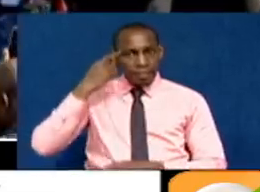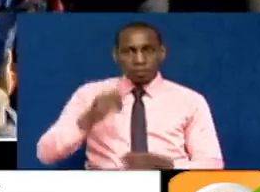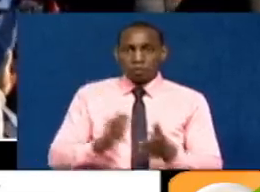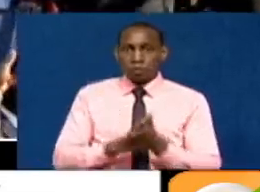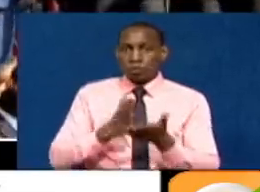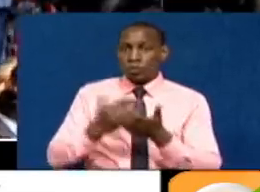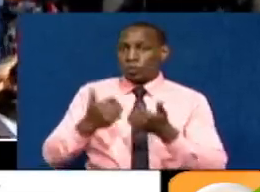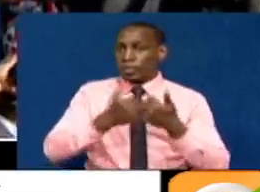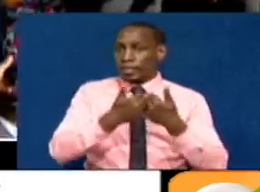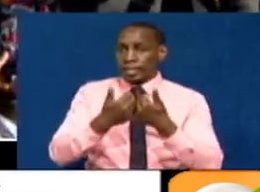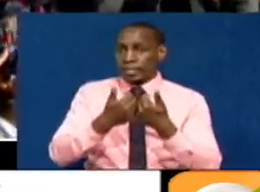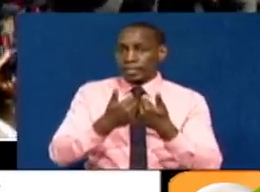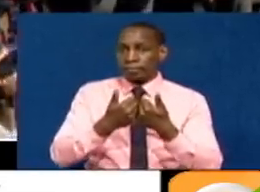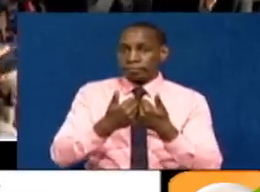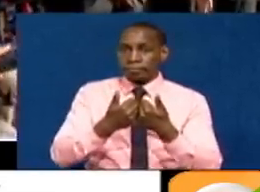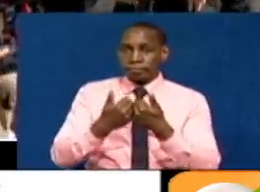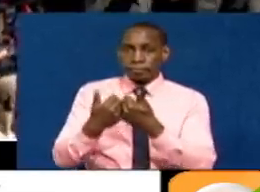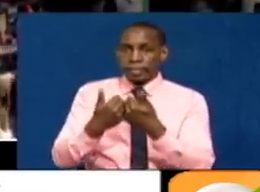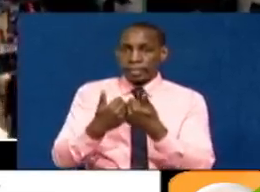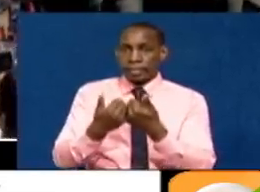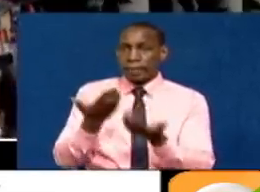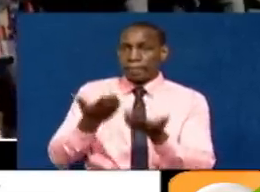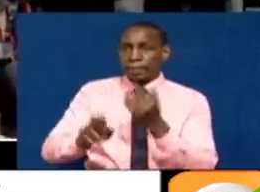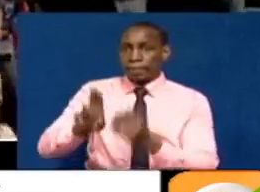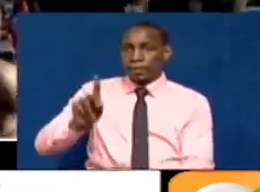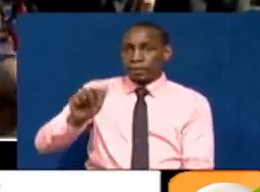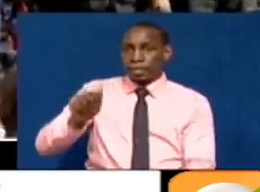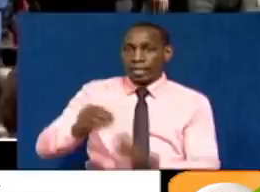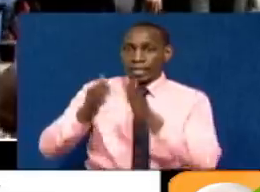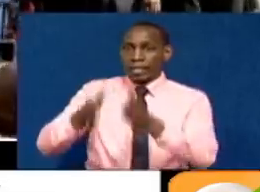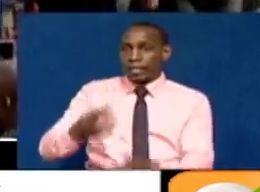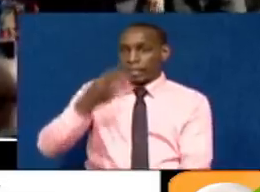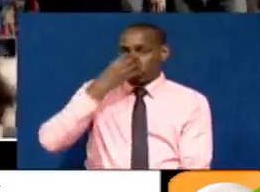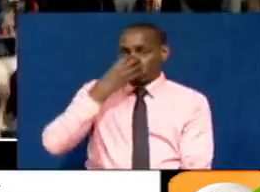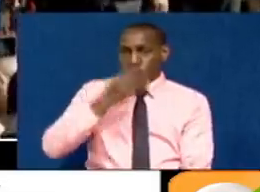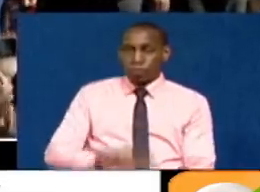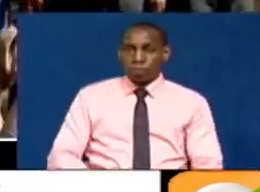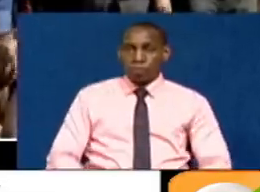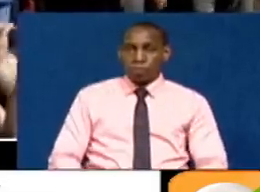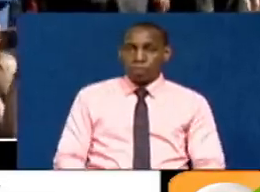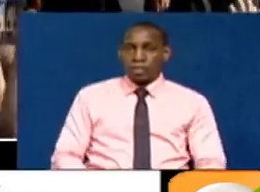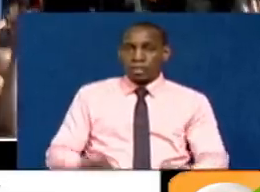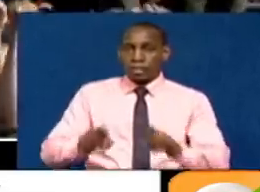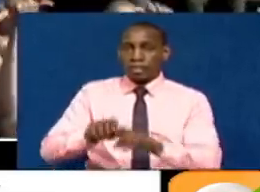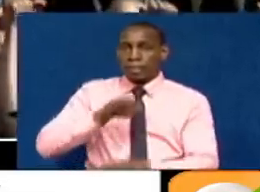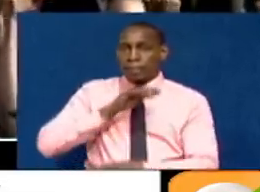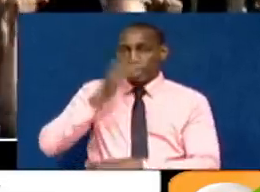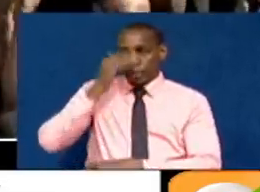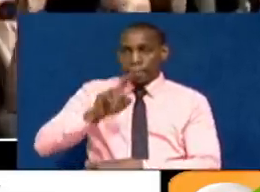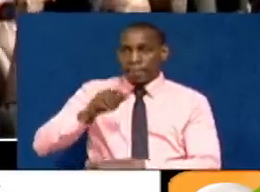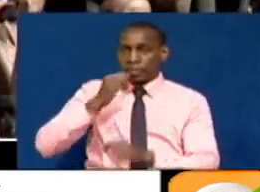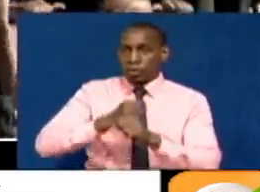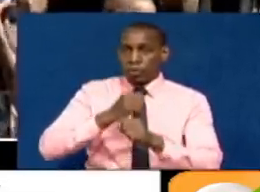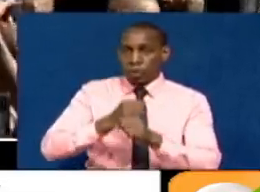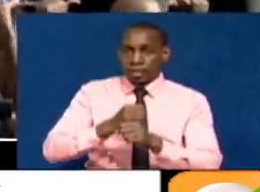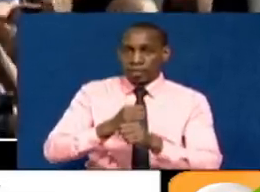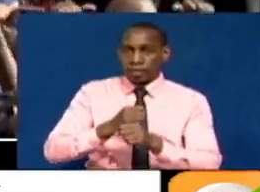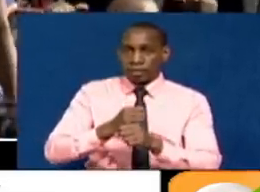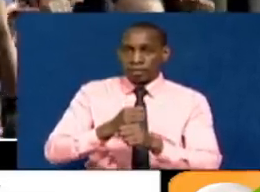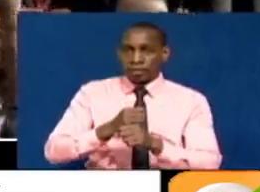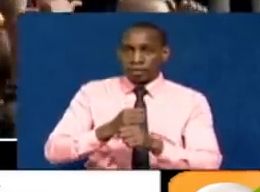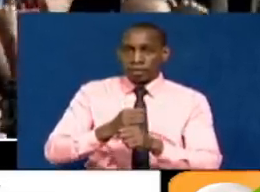headache for probably UDA leader William Ruto and also Raila Odinga, because they'll need to work harder to avert splits